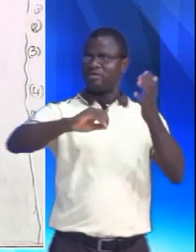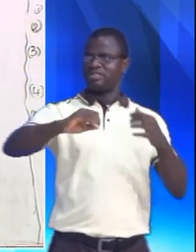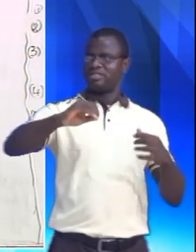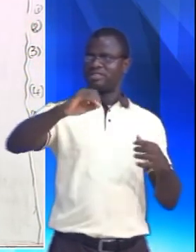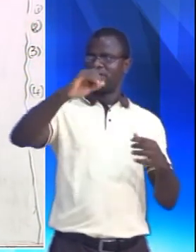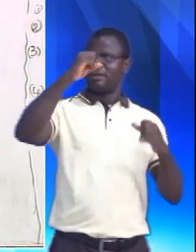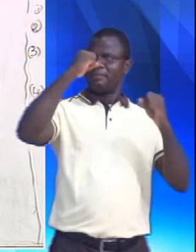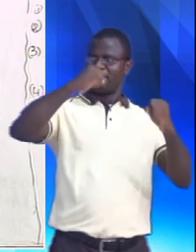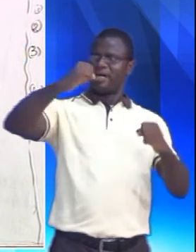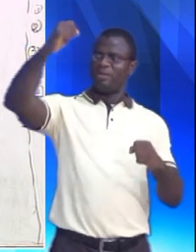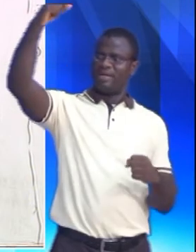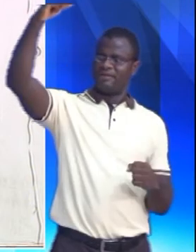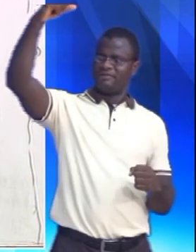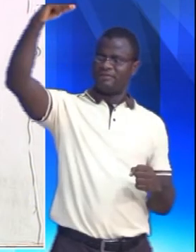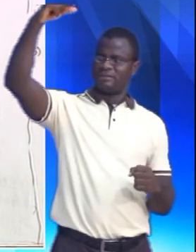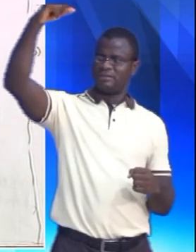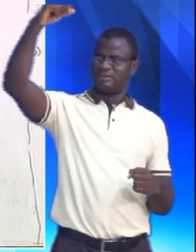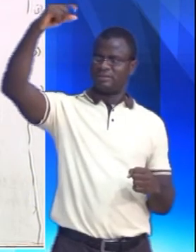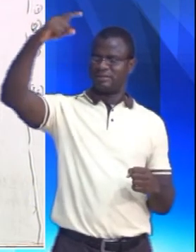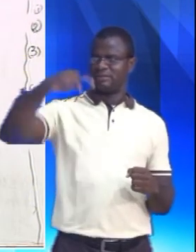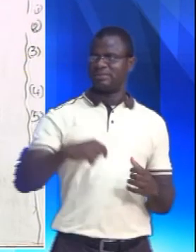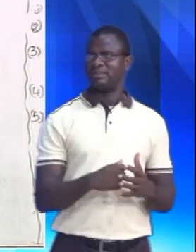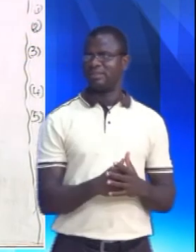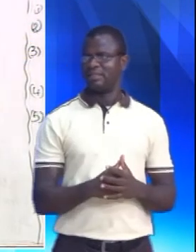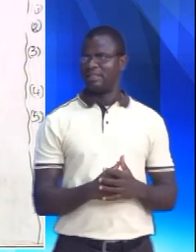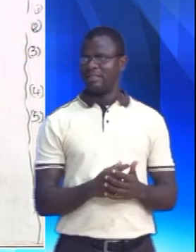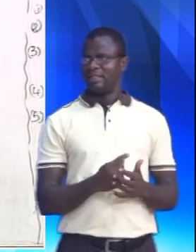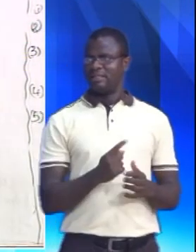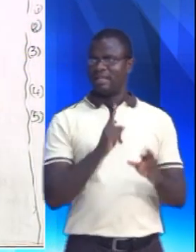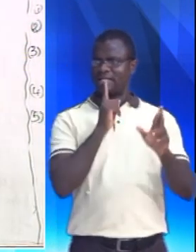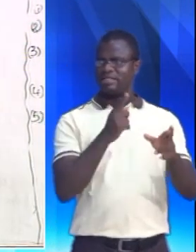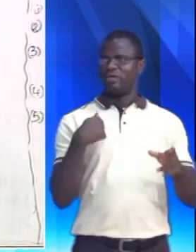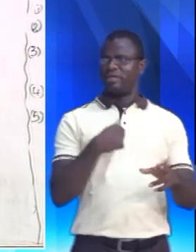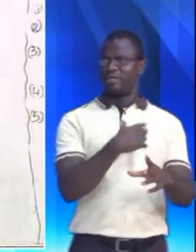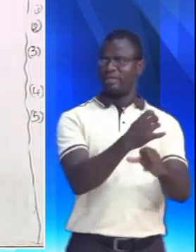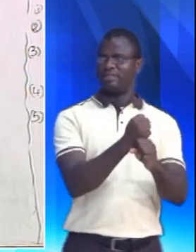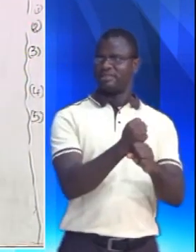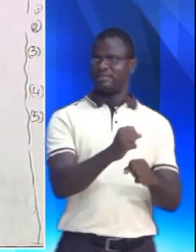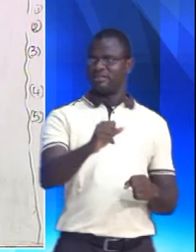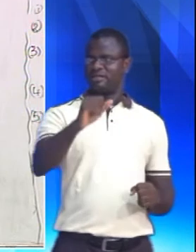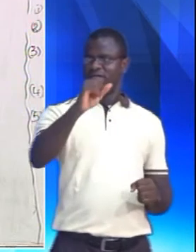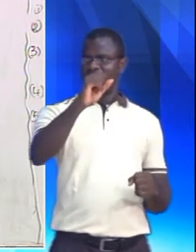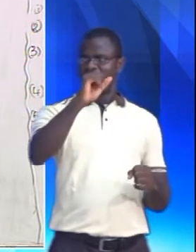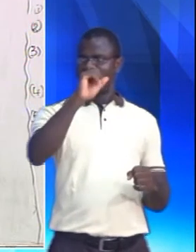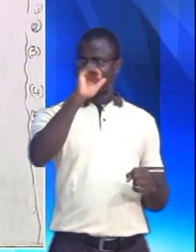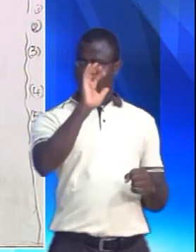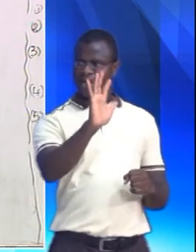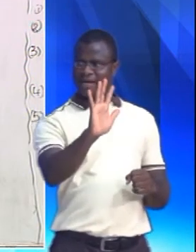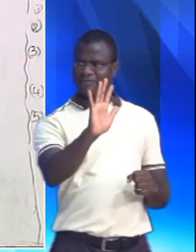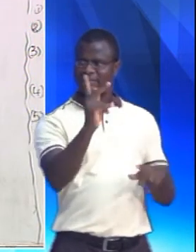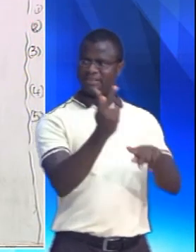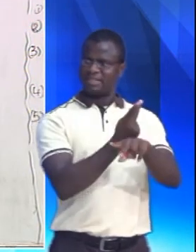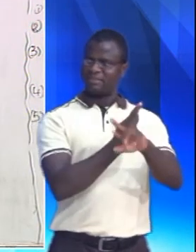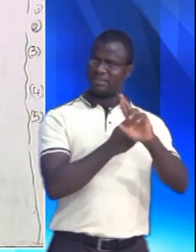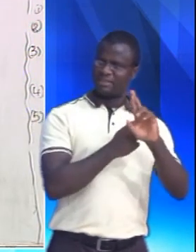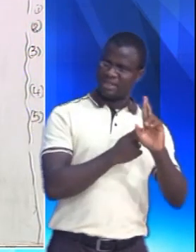power of 14 minus 11. At the end of the day, we'll